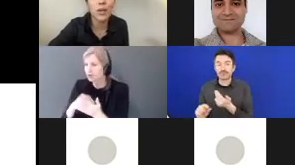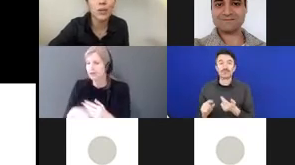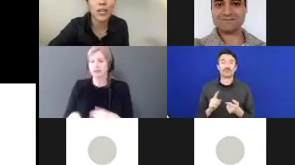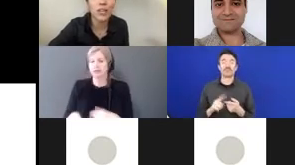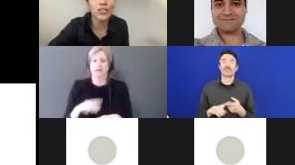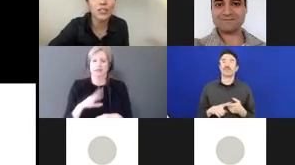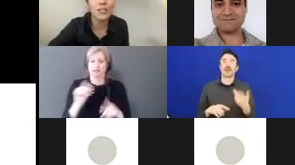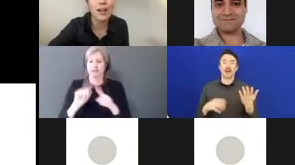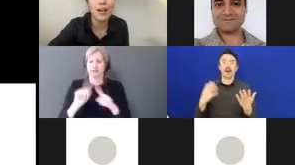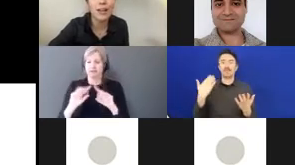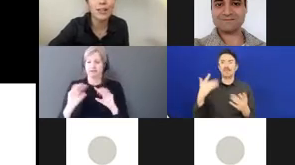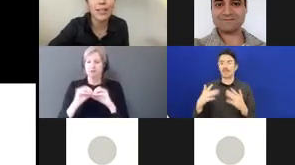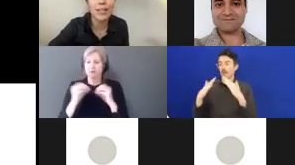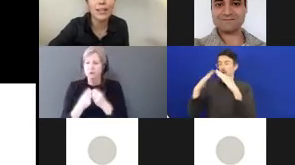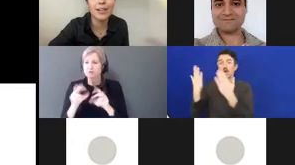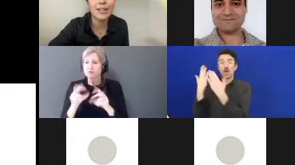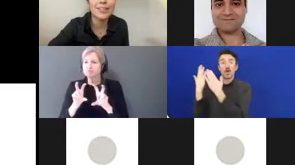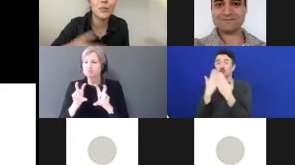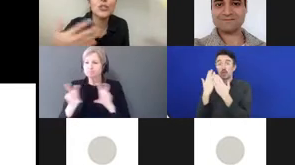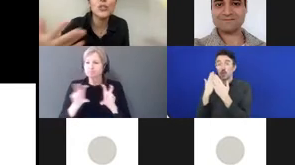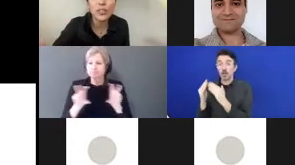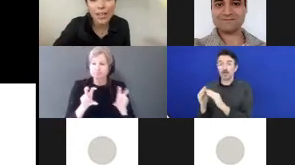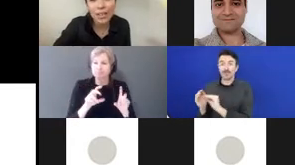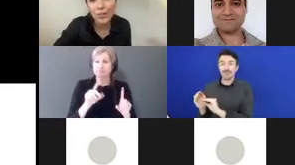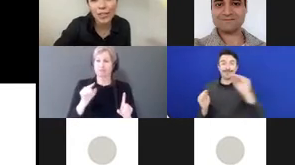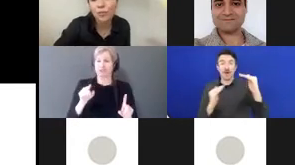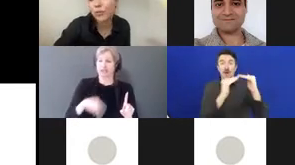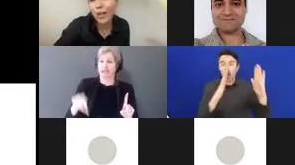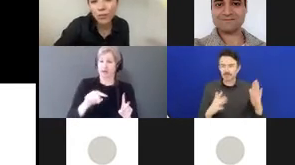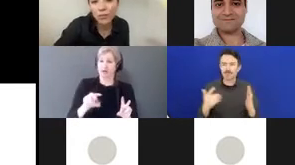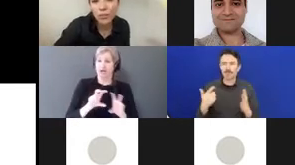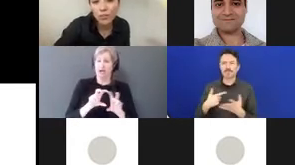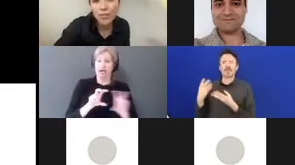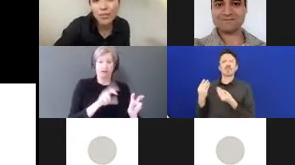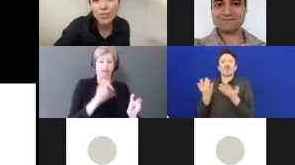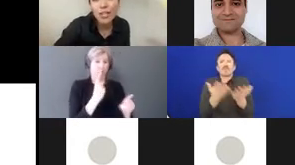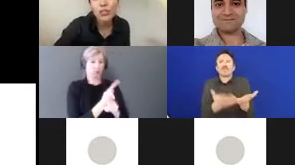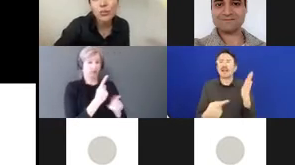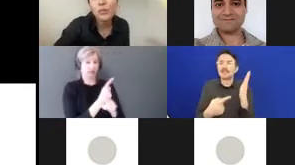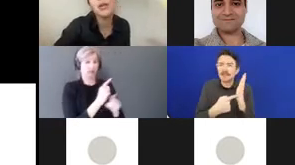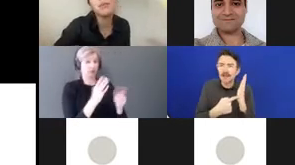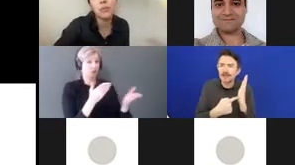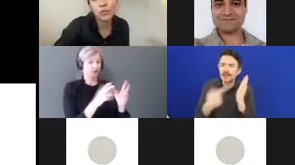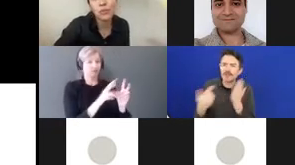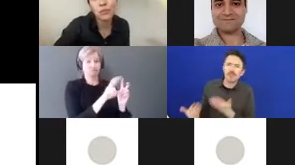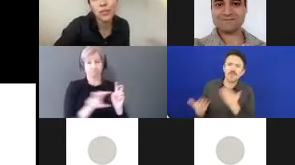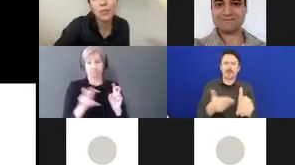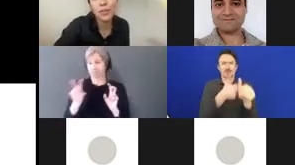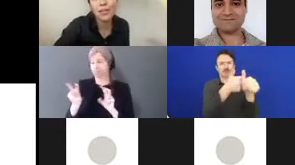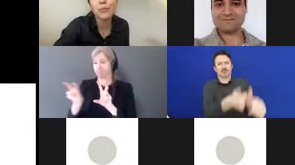through allocations that were usually allocated for regular services to be able